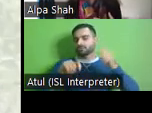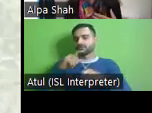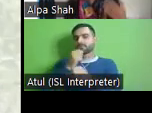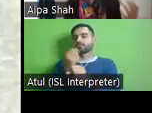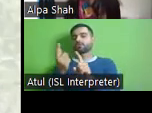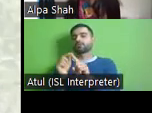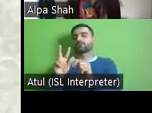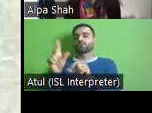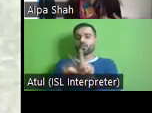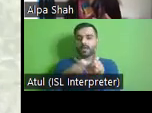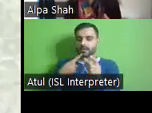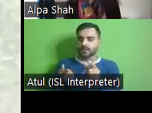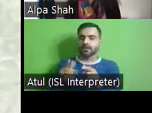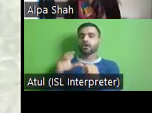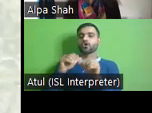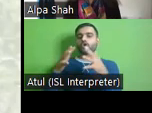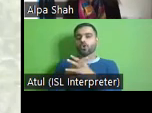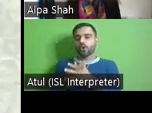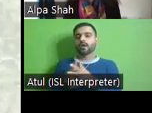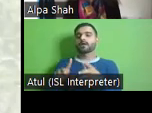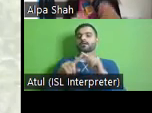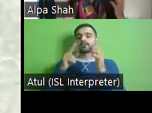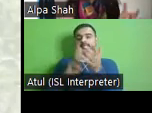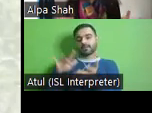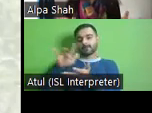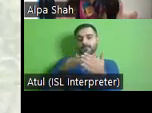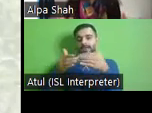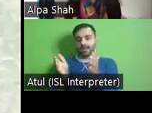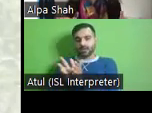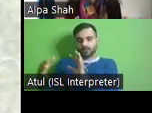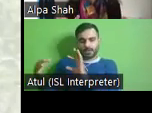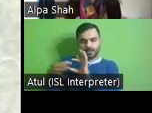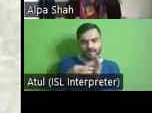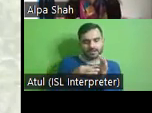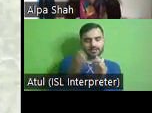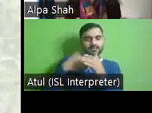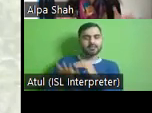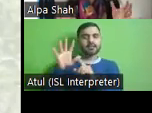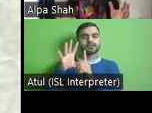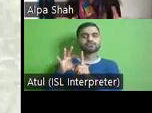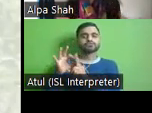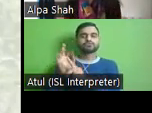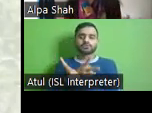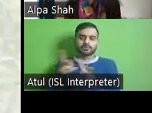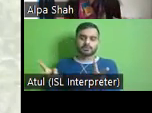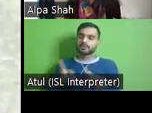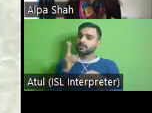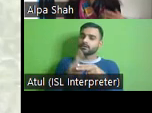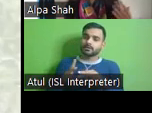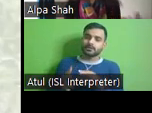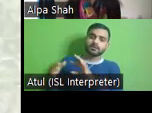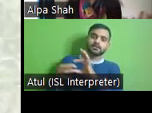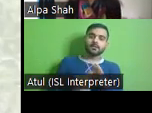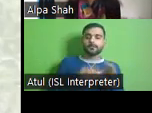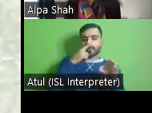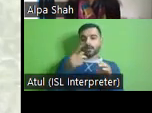Satpura Valley or the Koyas of Telangana, is their relatively egalitarian values and the dignity and pride